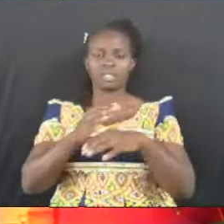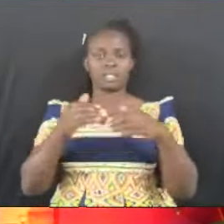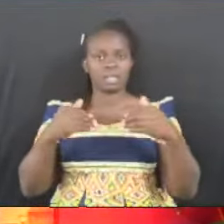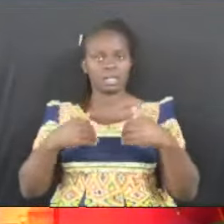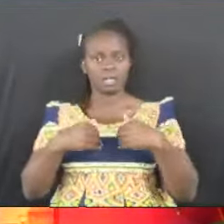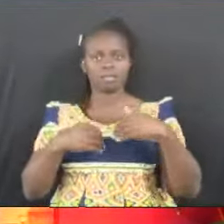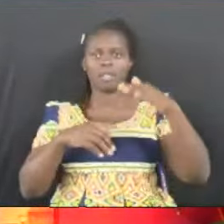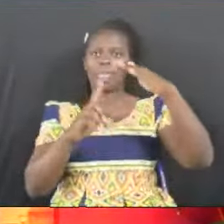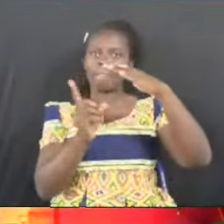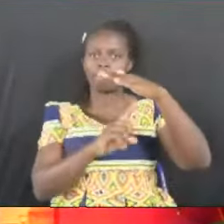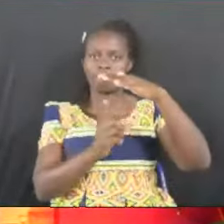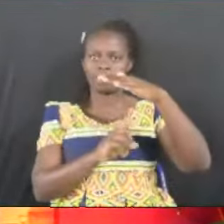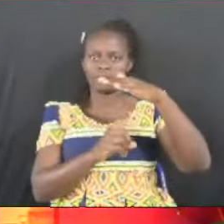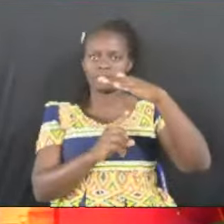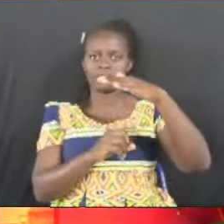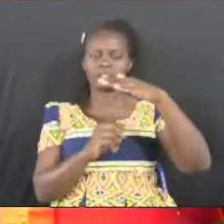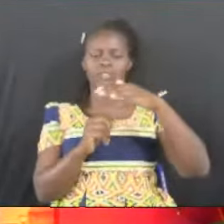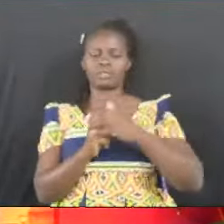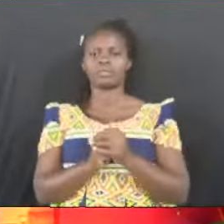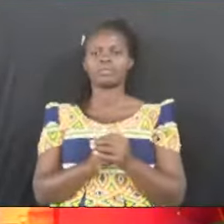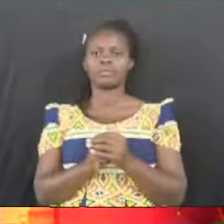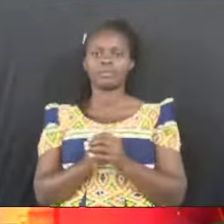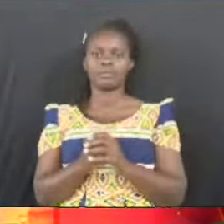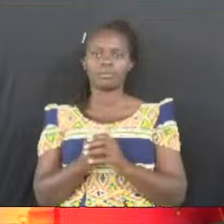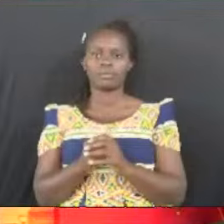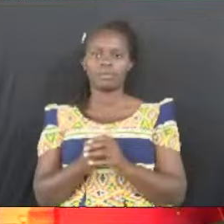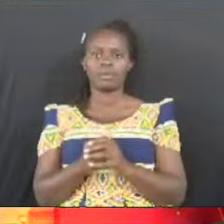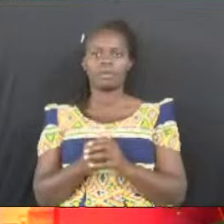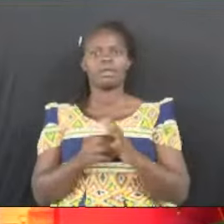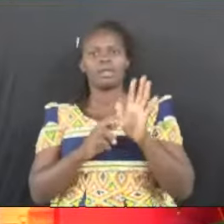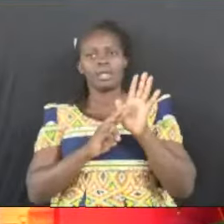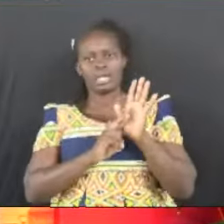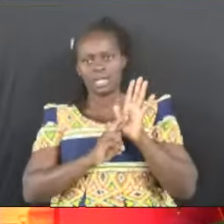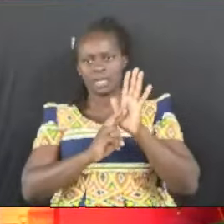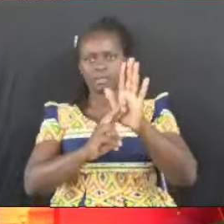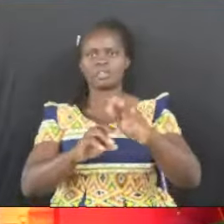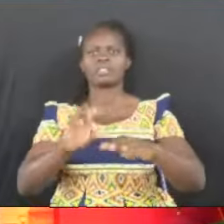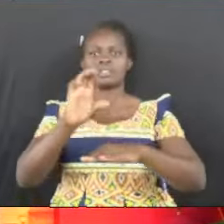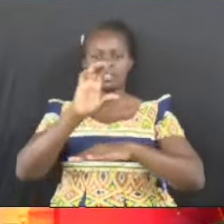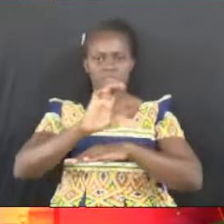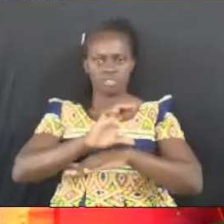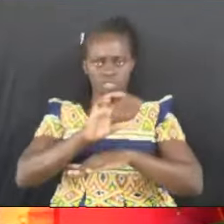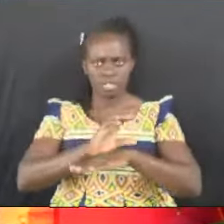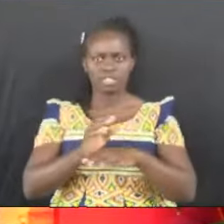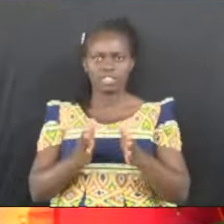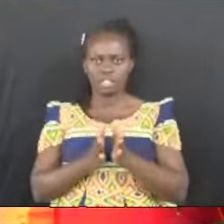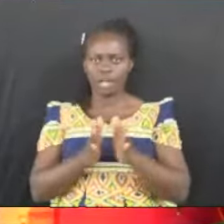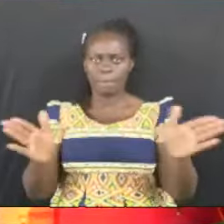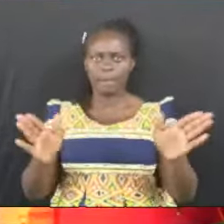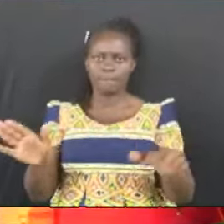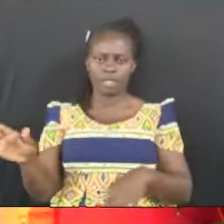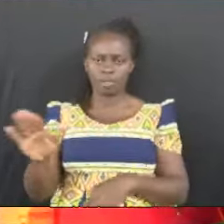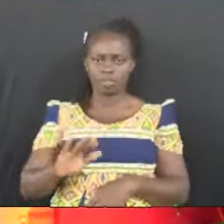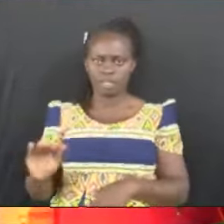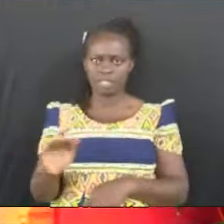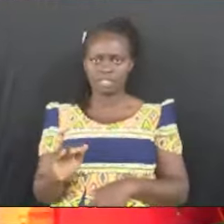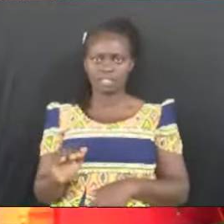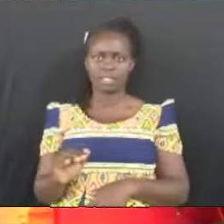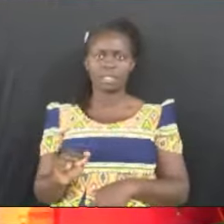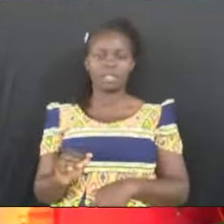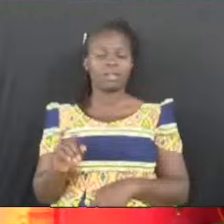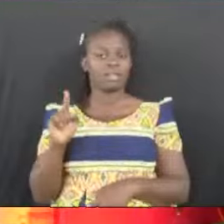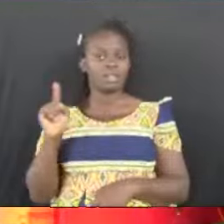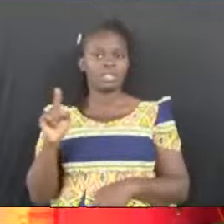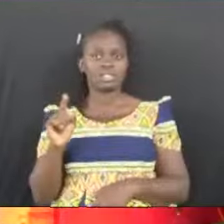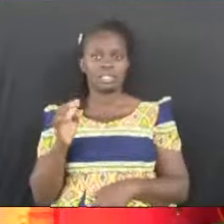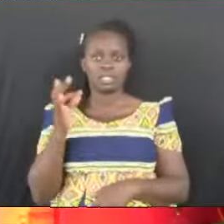is. We represent the church in the public space, right? We are the face of the church to